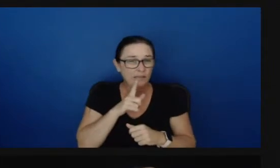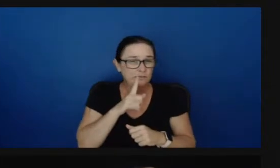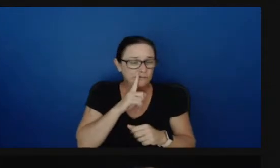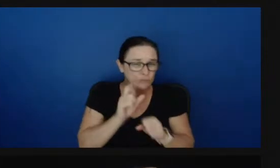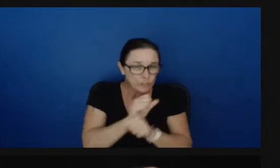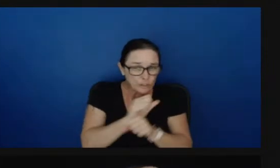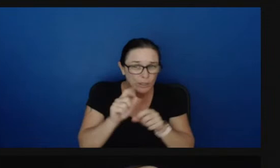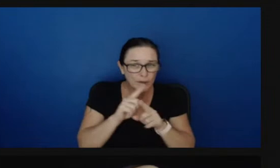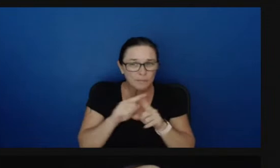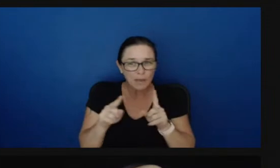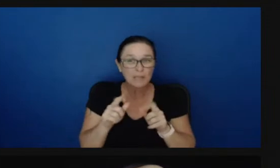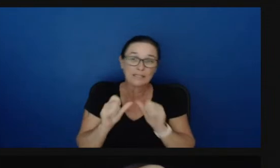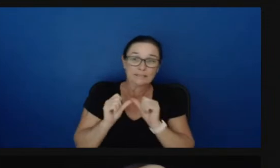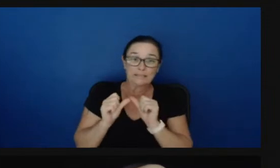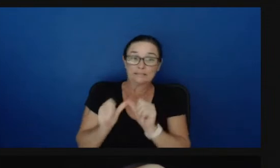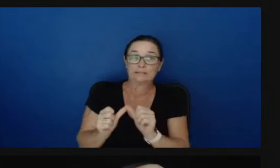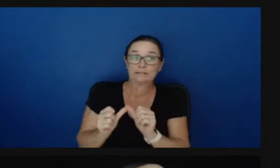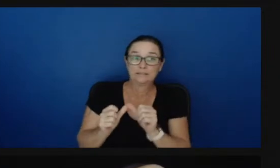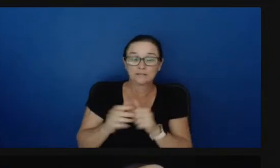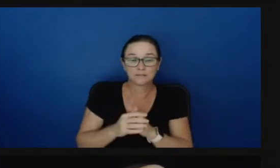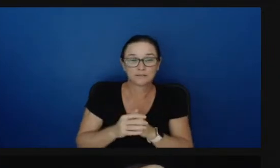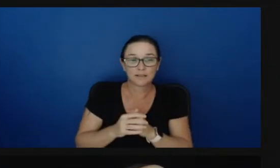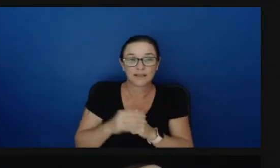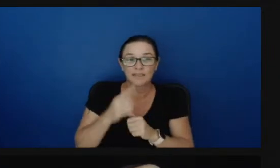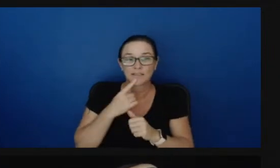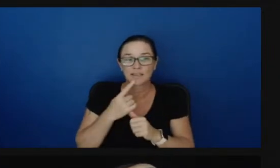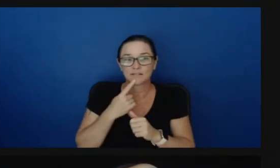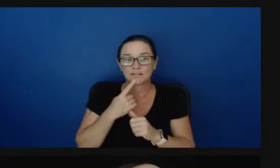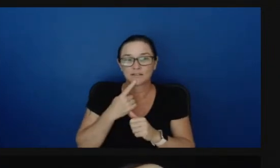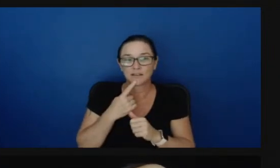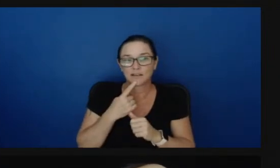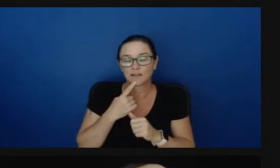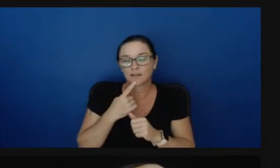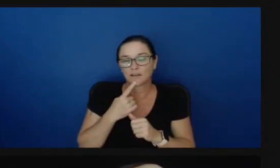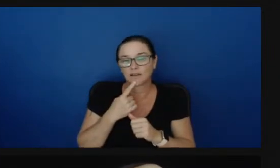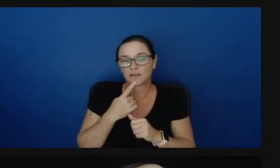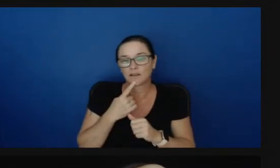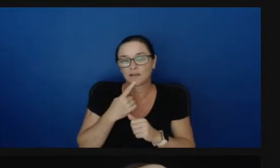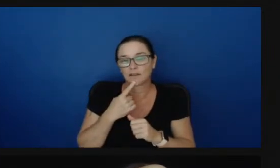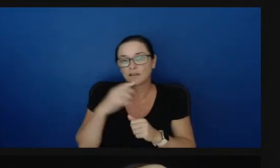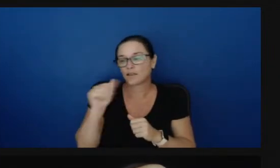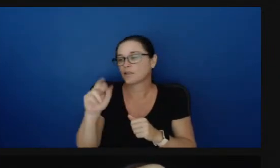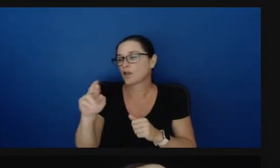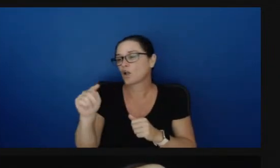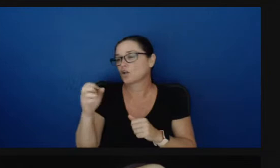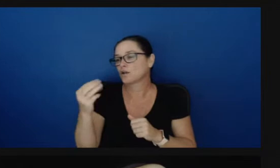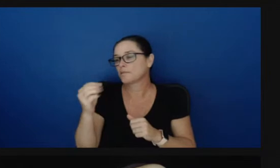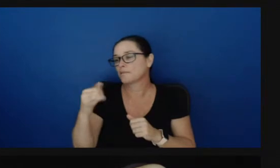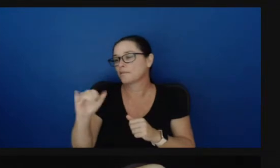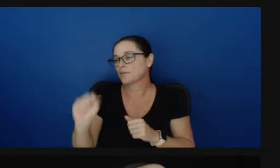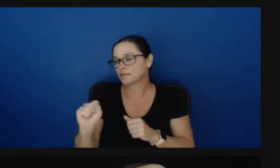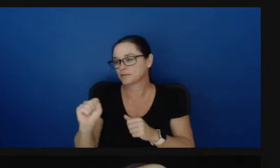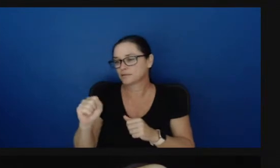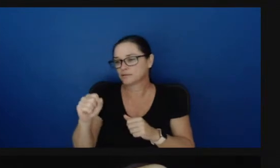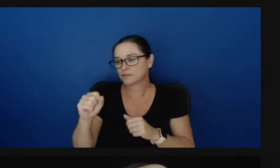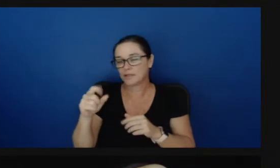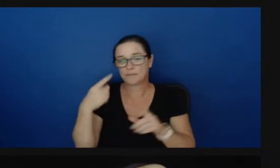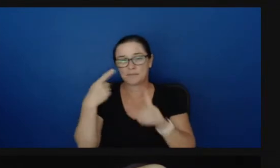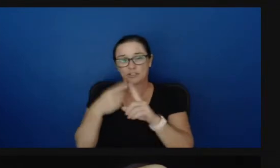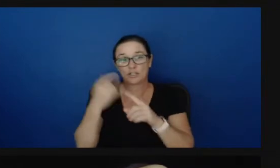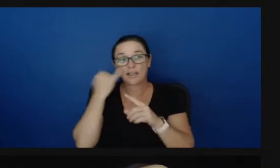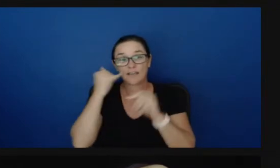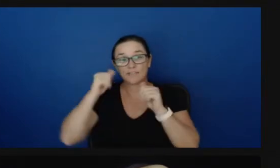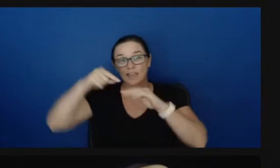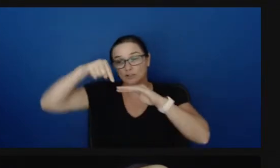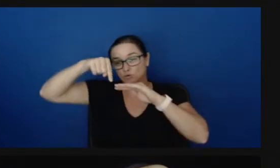sure? They say the Artemis mission coming up, when it lands on the moon, if they can drill into the moon's